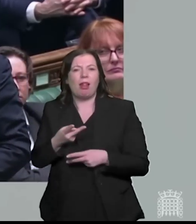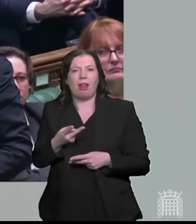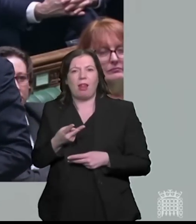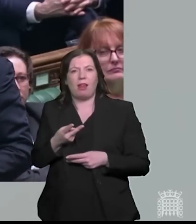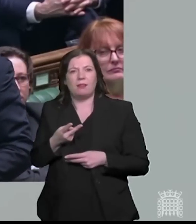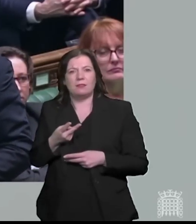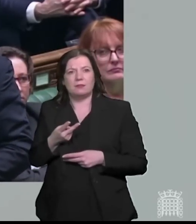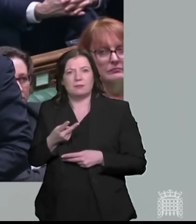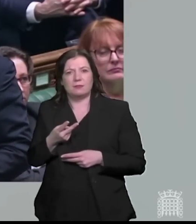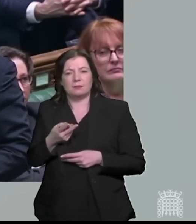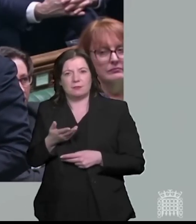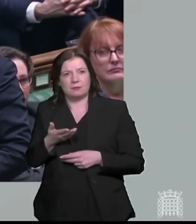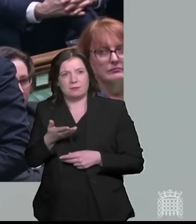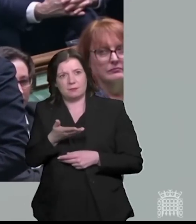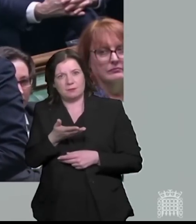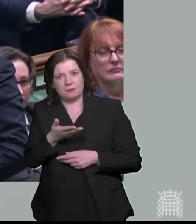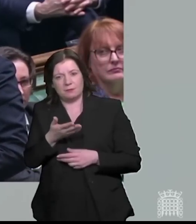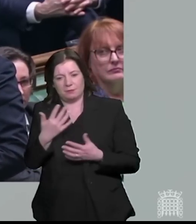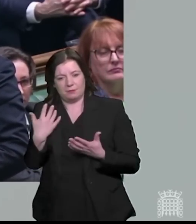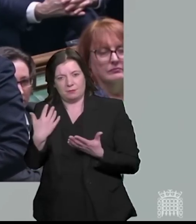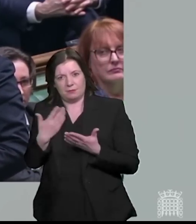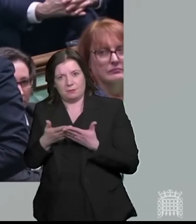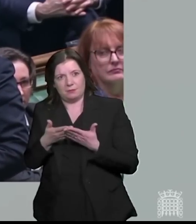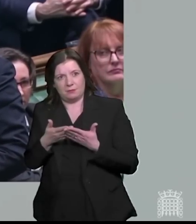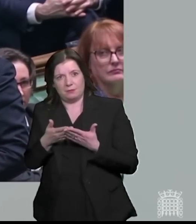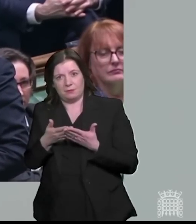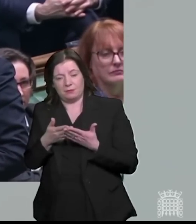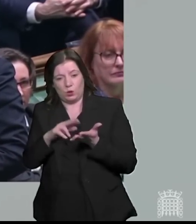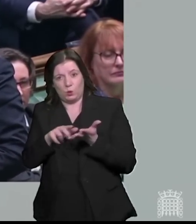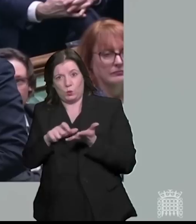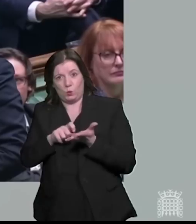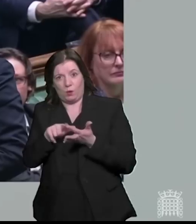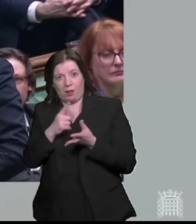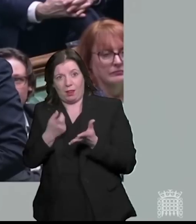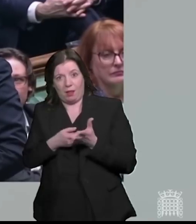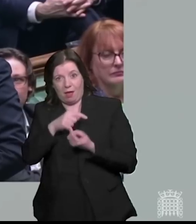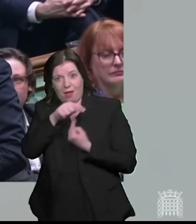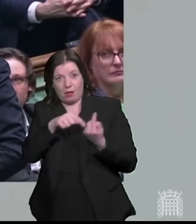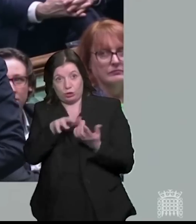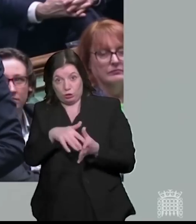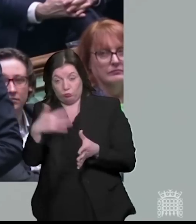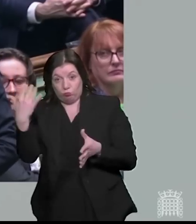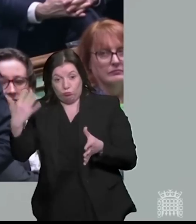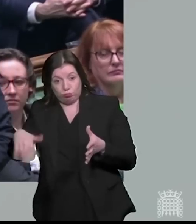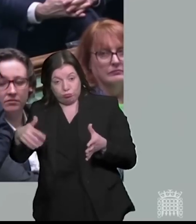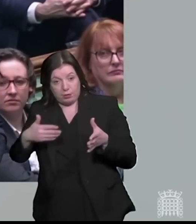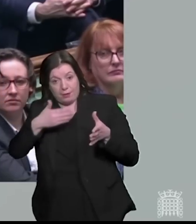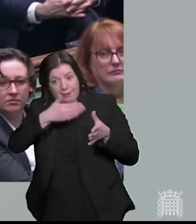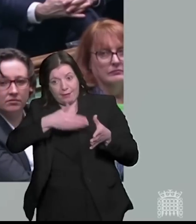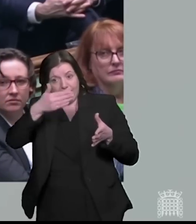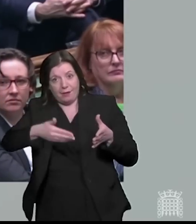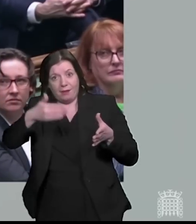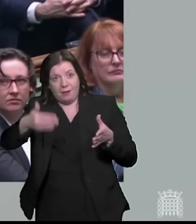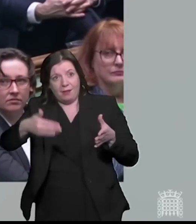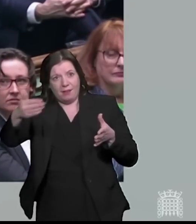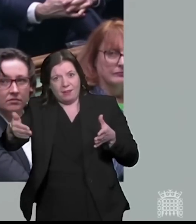2 generations to buy expensive, overpriced nuclear energy, nuclear electricity, and then